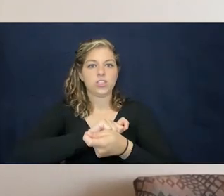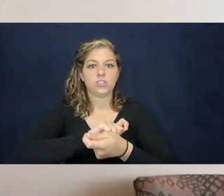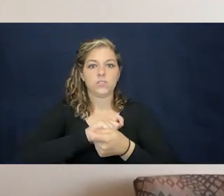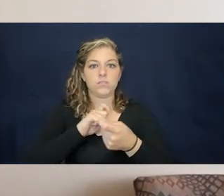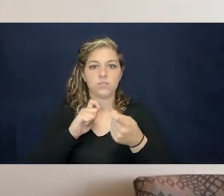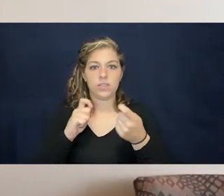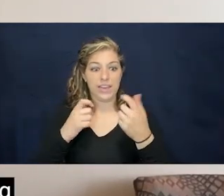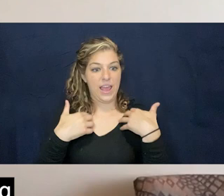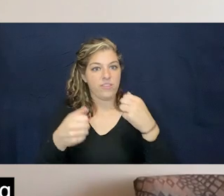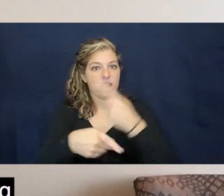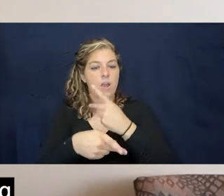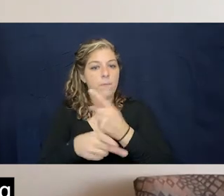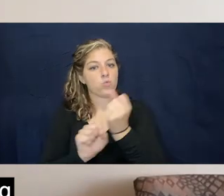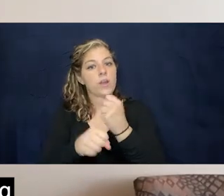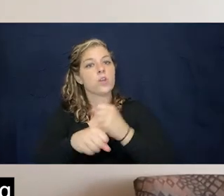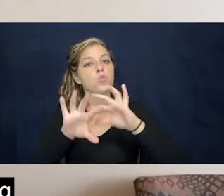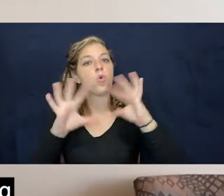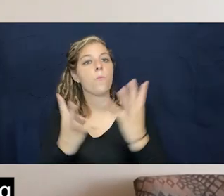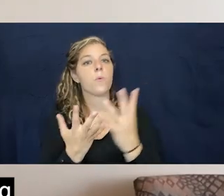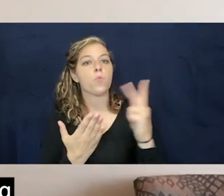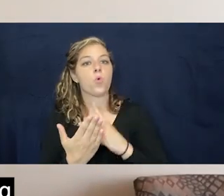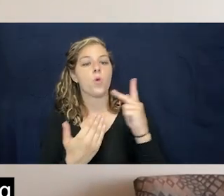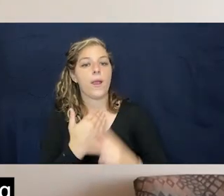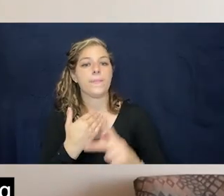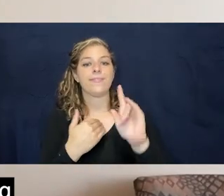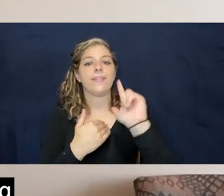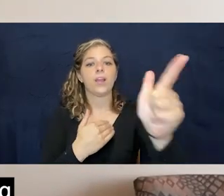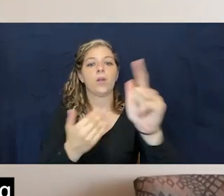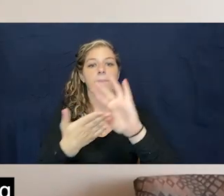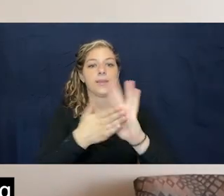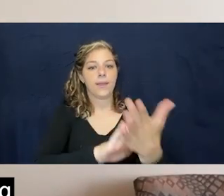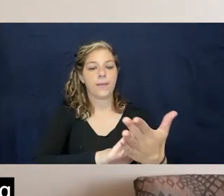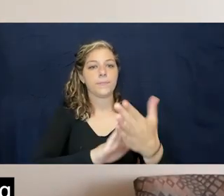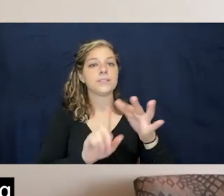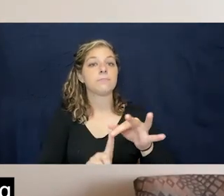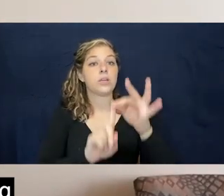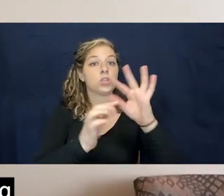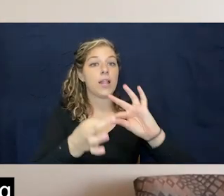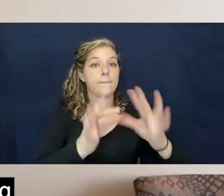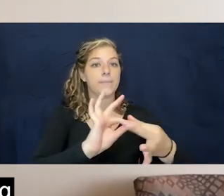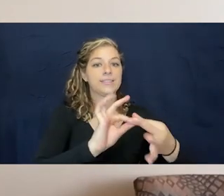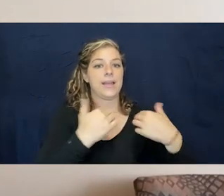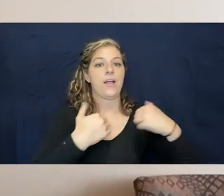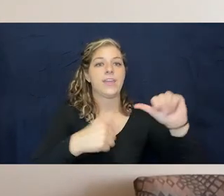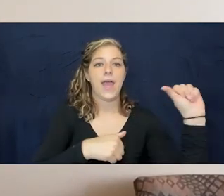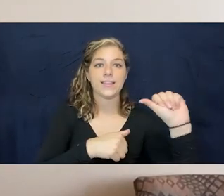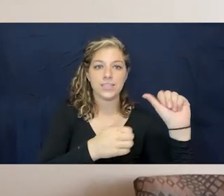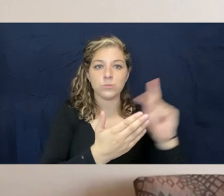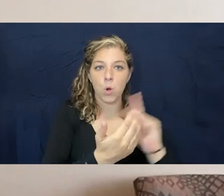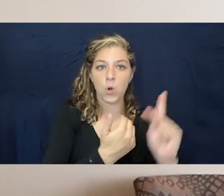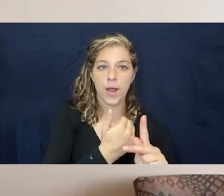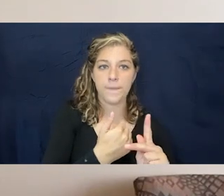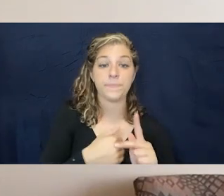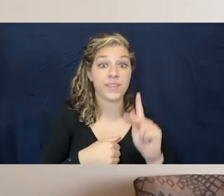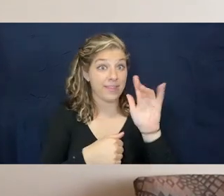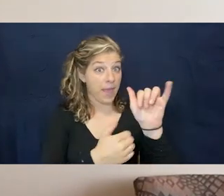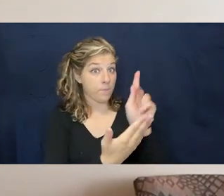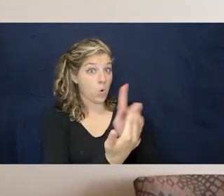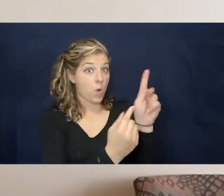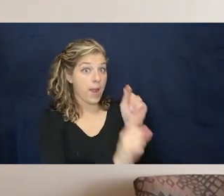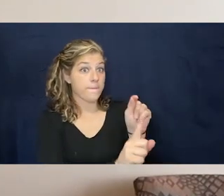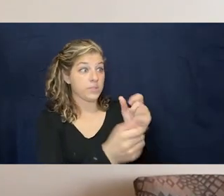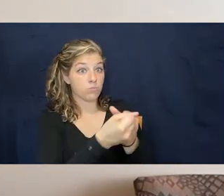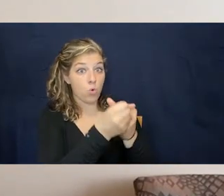Steve inspired that change and literally unhinged healthcare by creating the global program that eventually became the Special Olympics